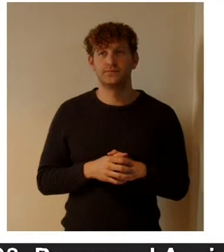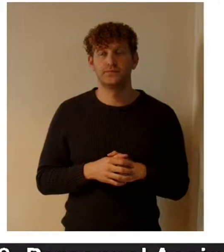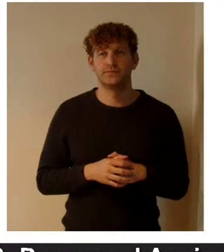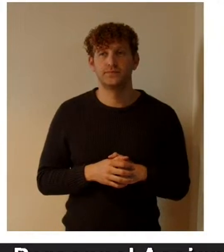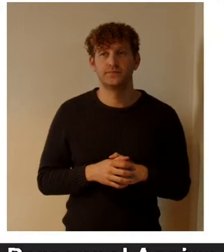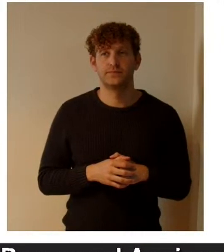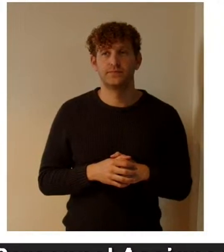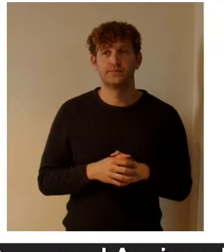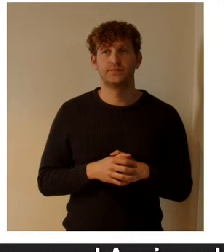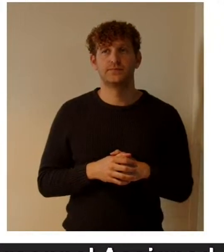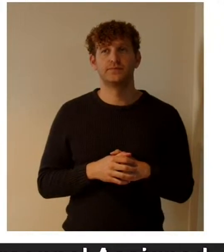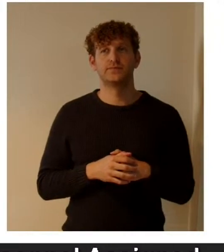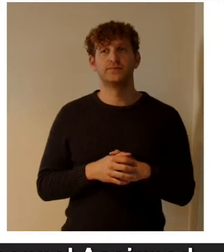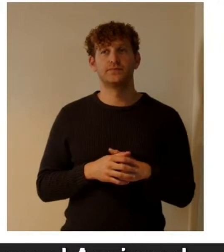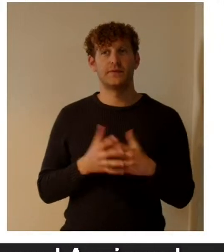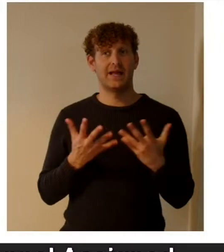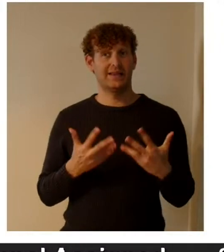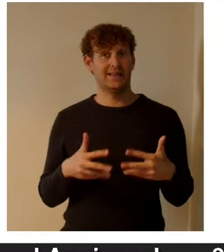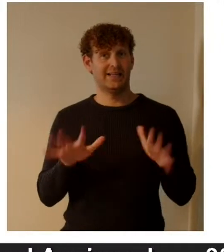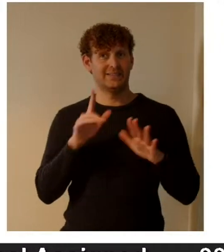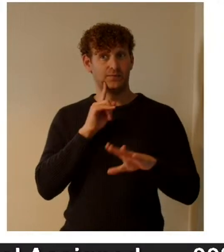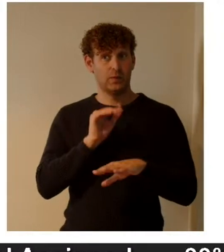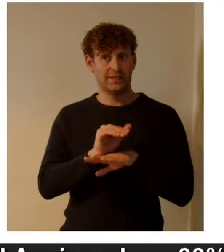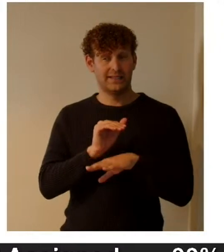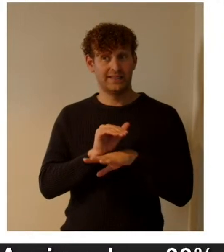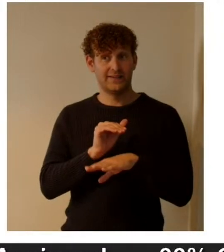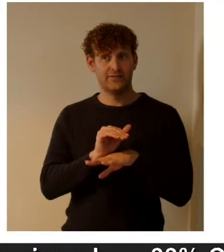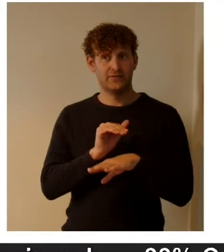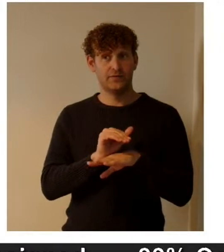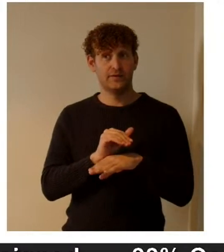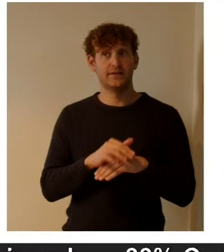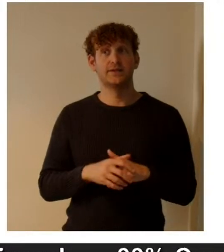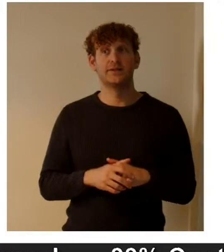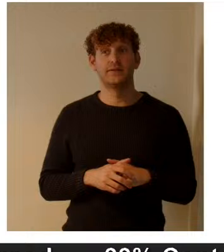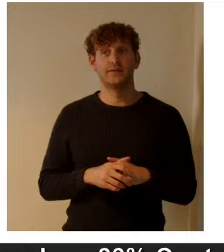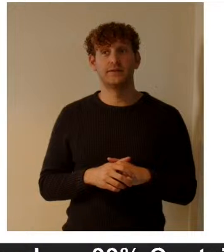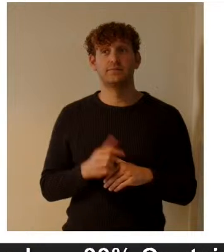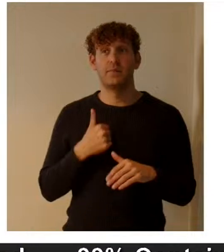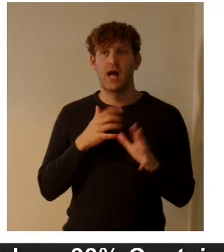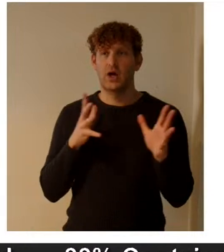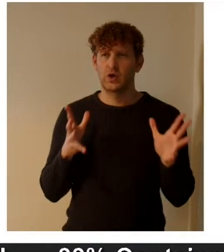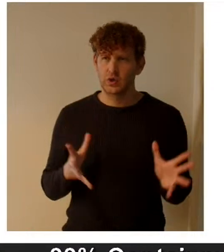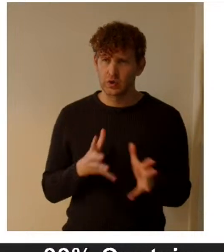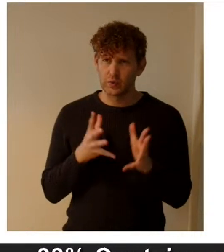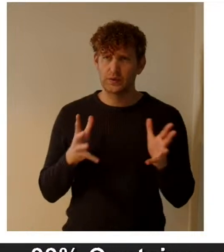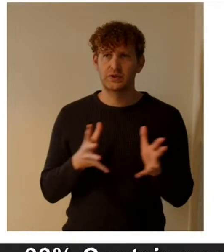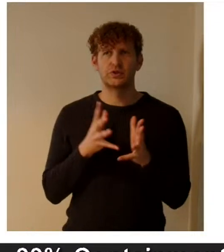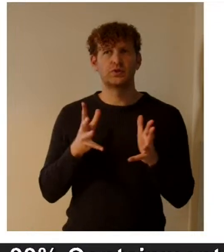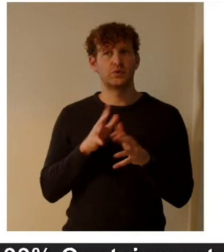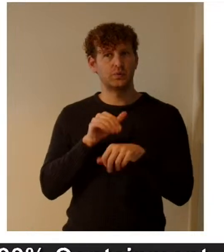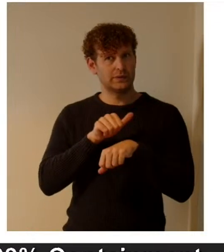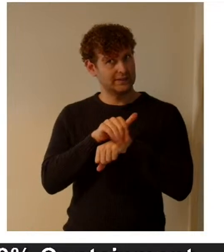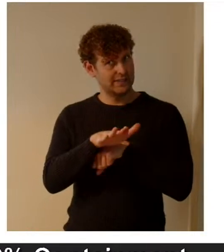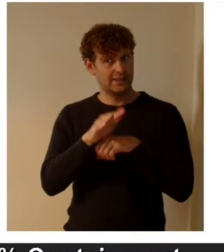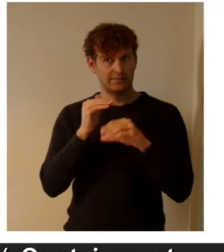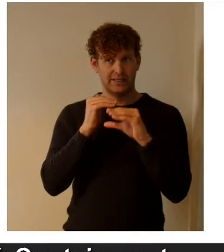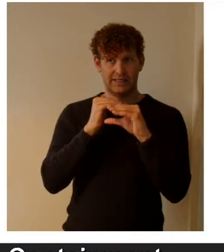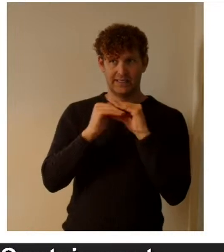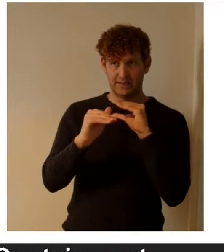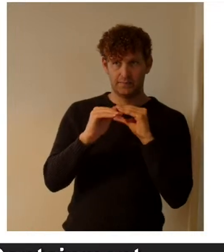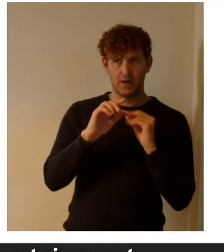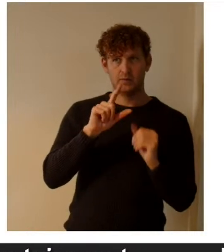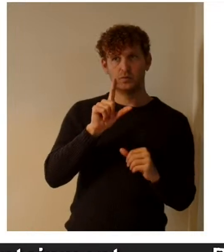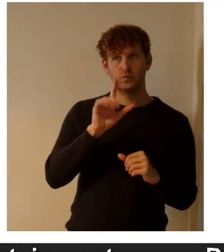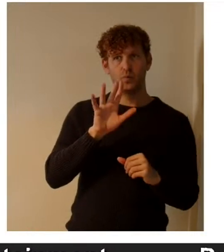That's going to be it for this evening on the question and answers. I do encourage you to continue to send them in at our email at